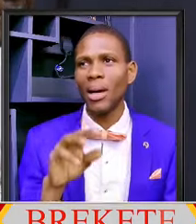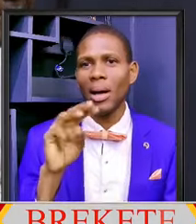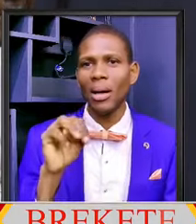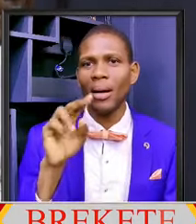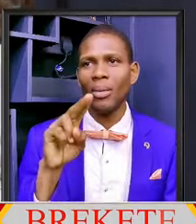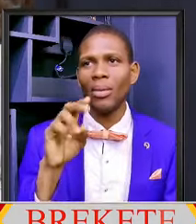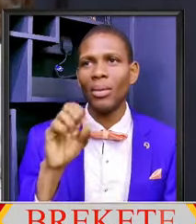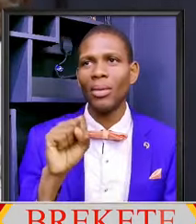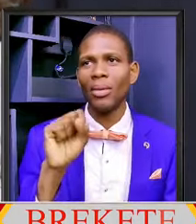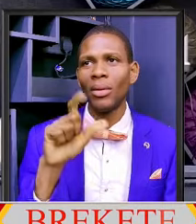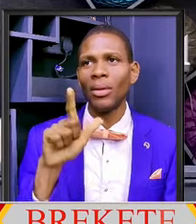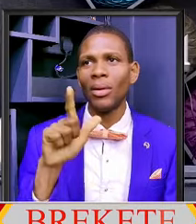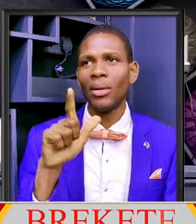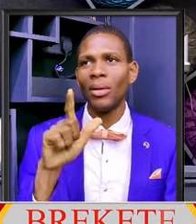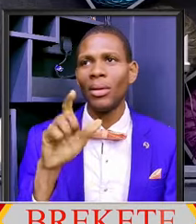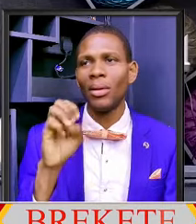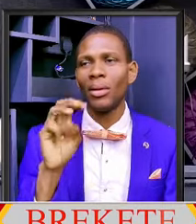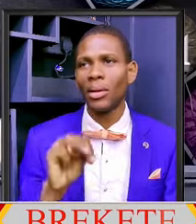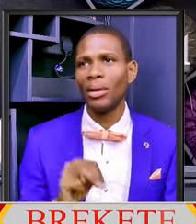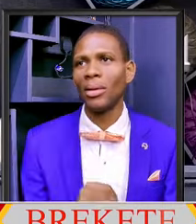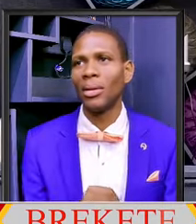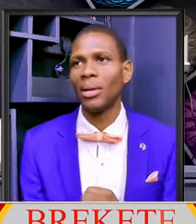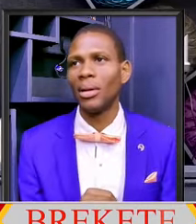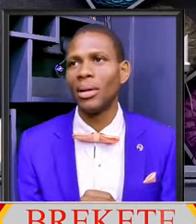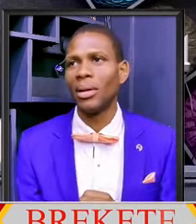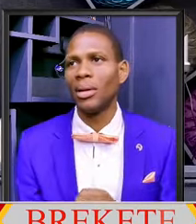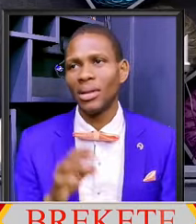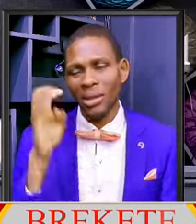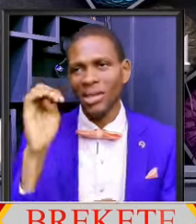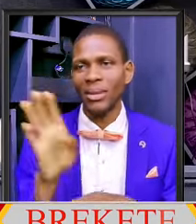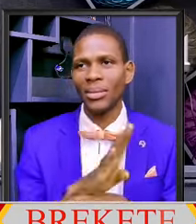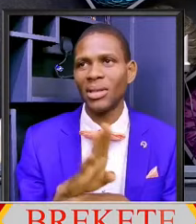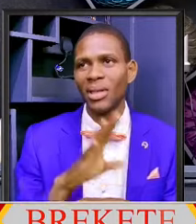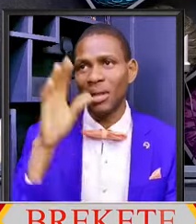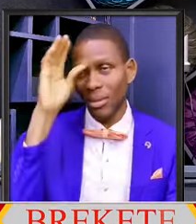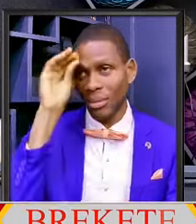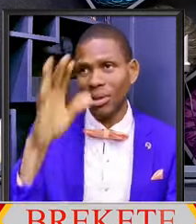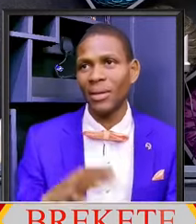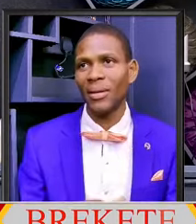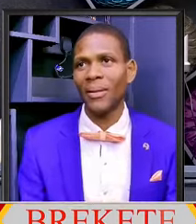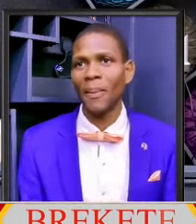in a Muslim? Yes. That is his name. He's a businessman.